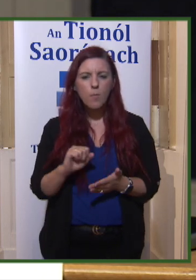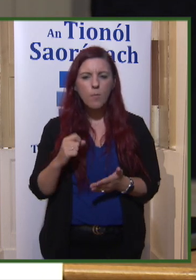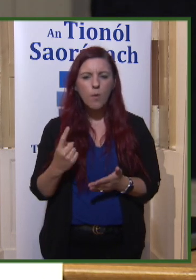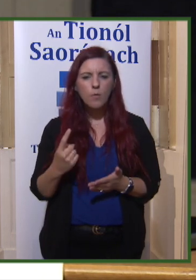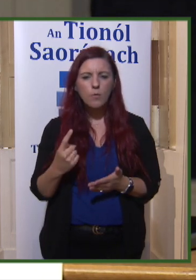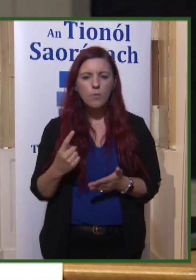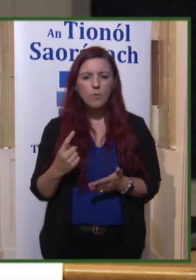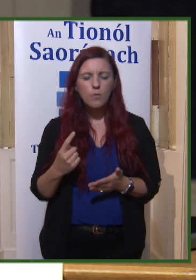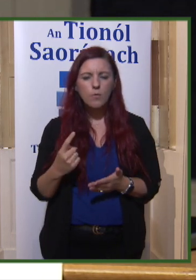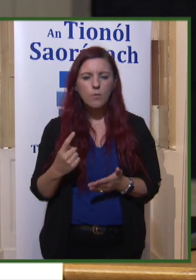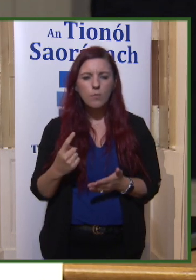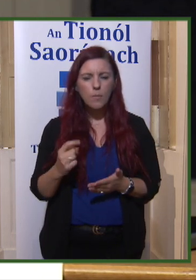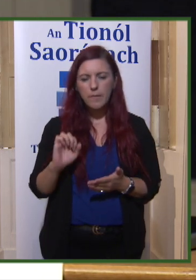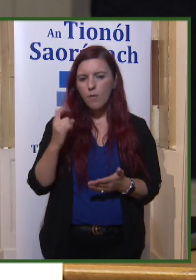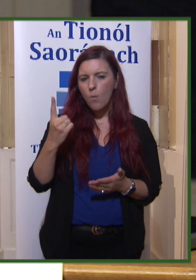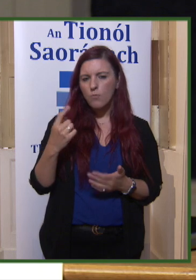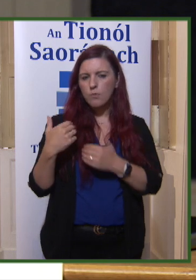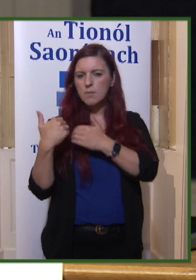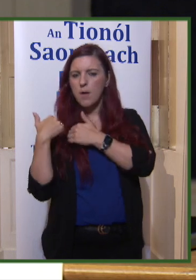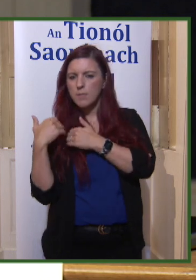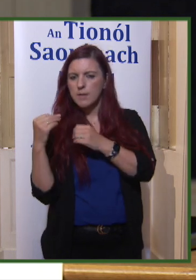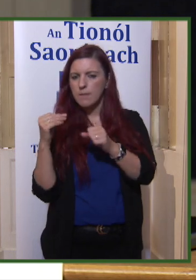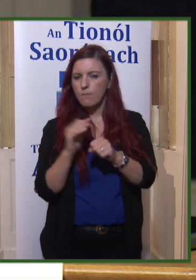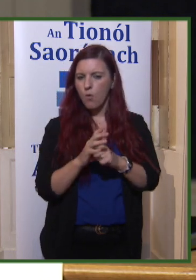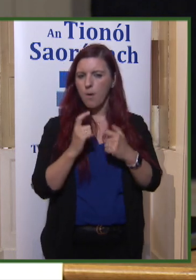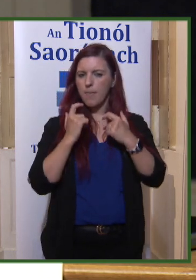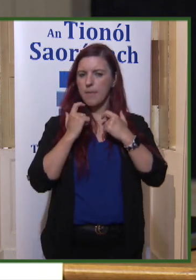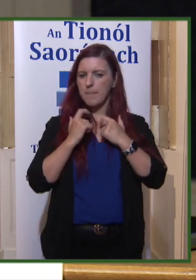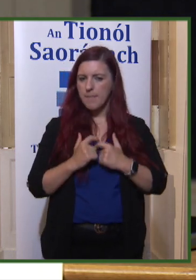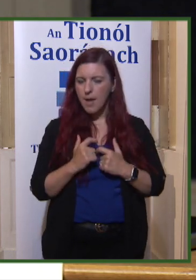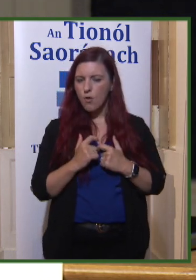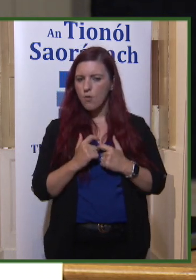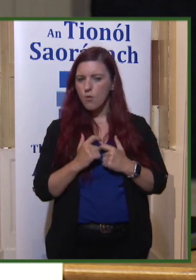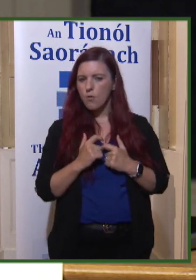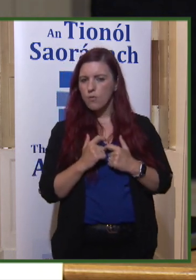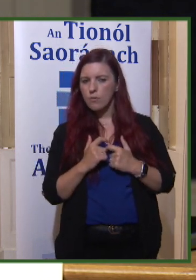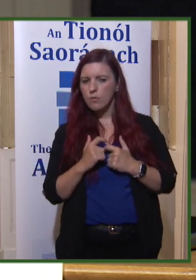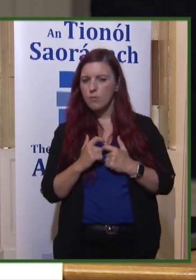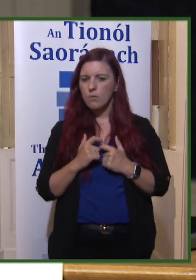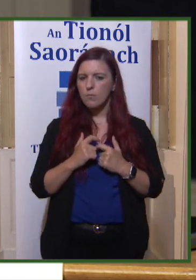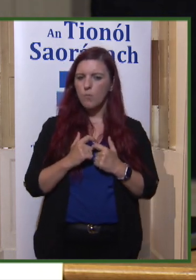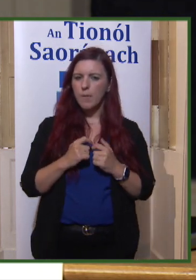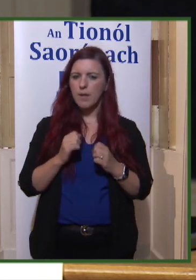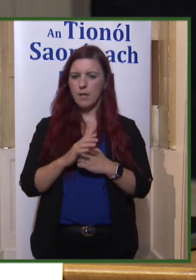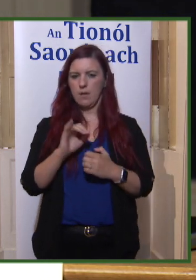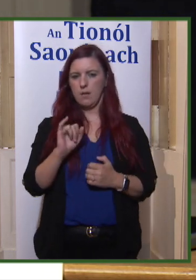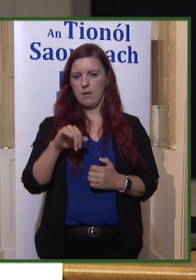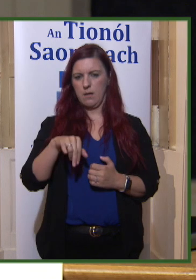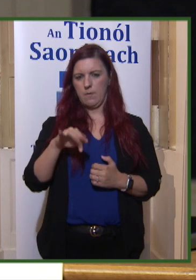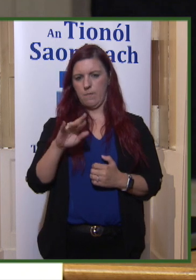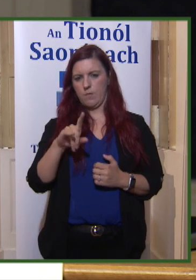functions and responsibilities will be, and this is the new text, infrastructure,